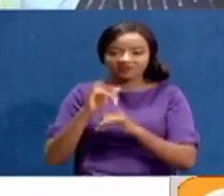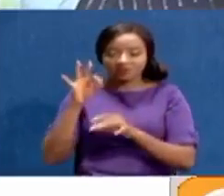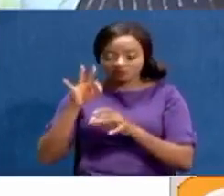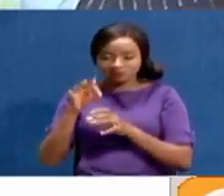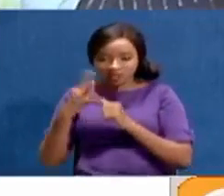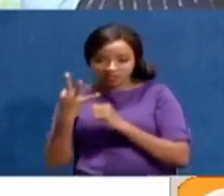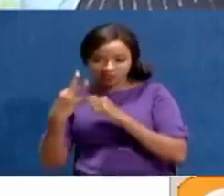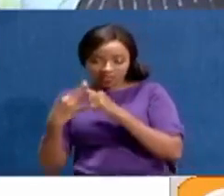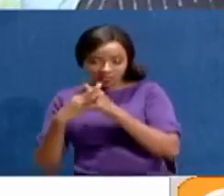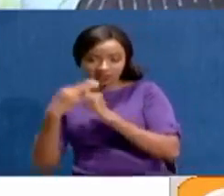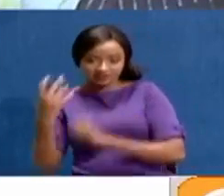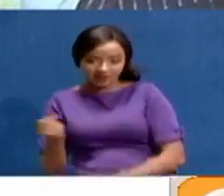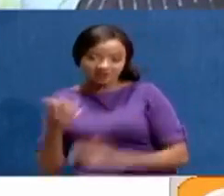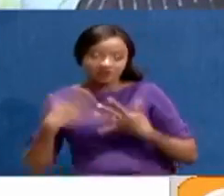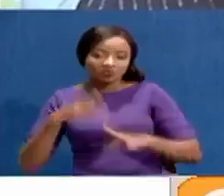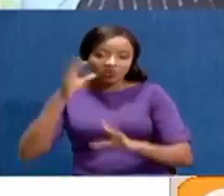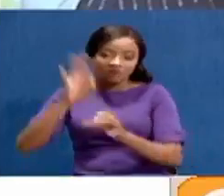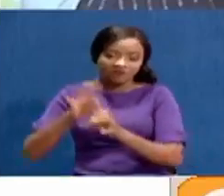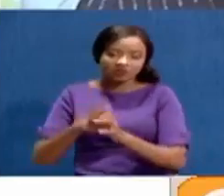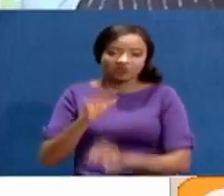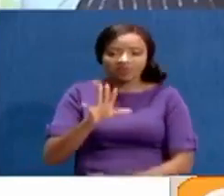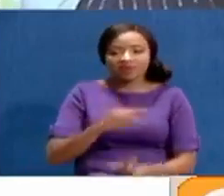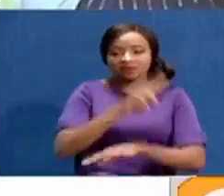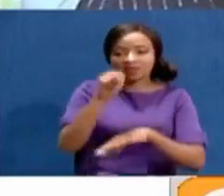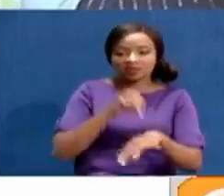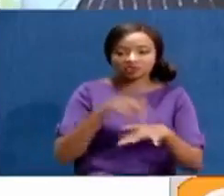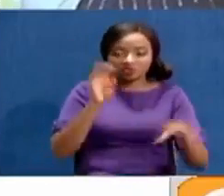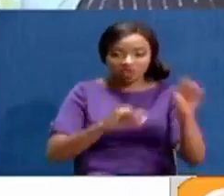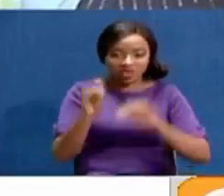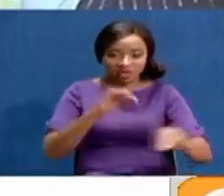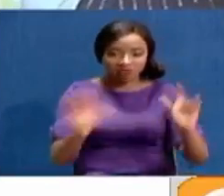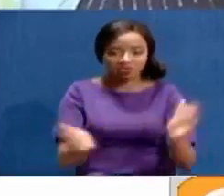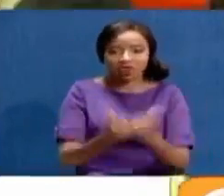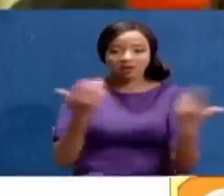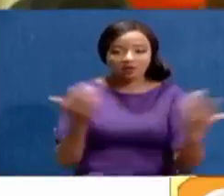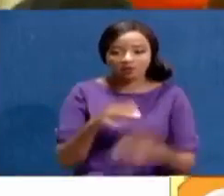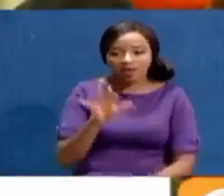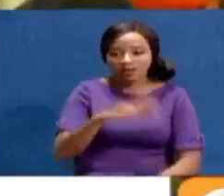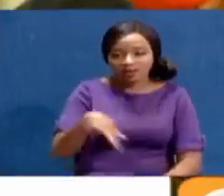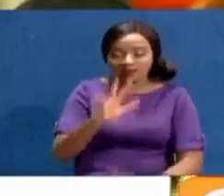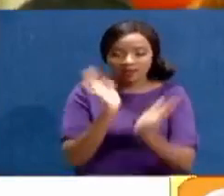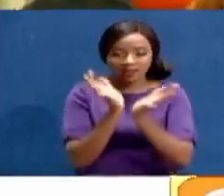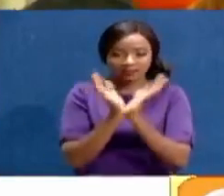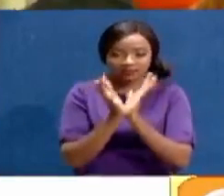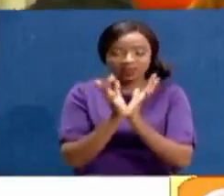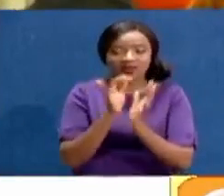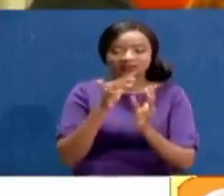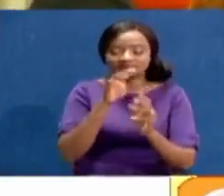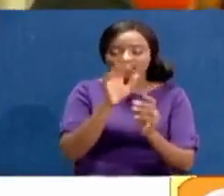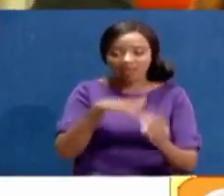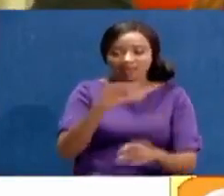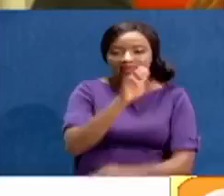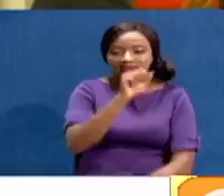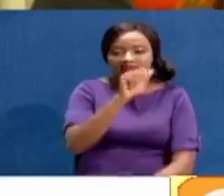possible 85 in today's FKF national elections held at the Safari Park Hotel in Nairobi.